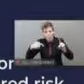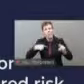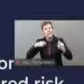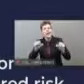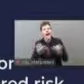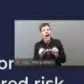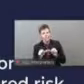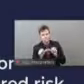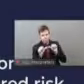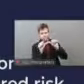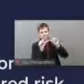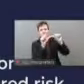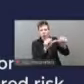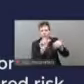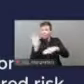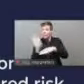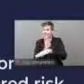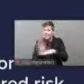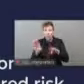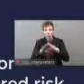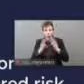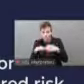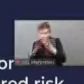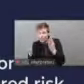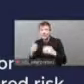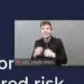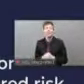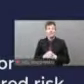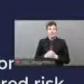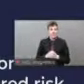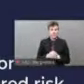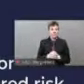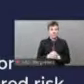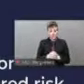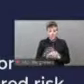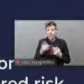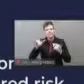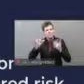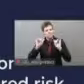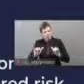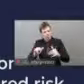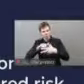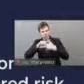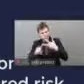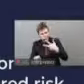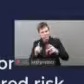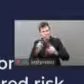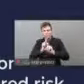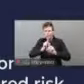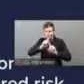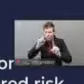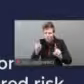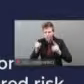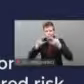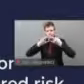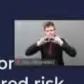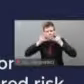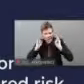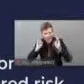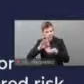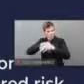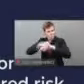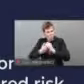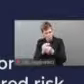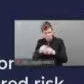hand washing, hand sanitizer, and minimizing the number of people we come into contact with, /